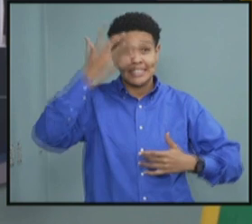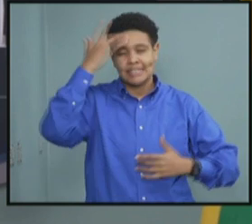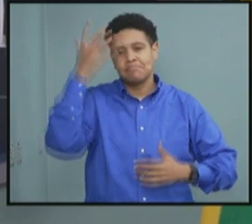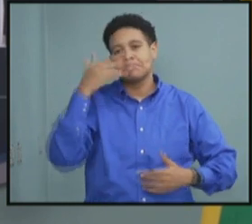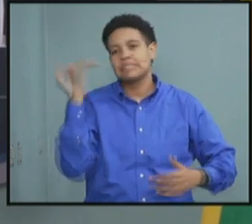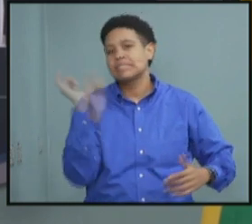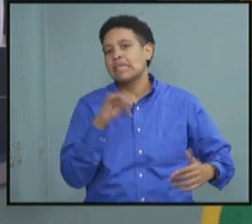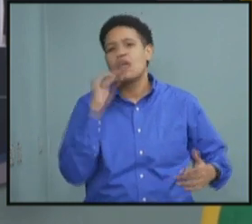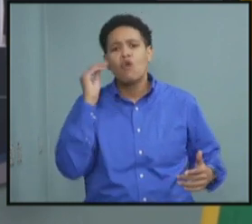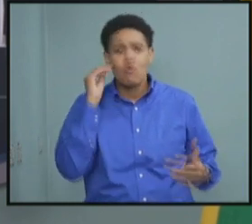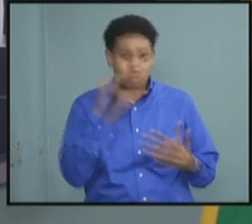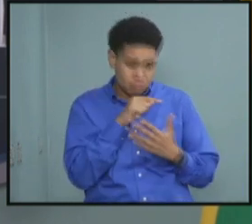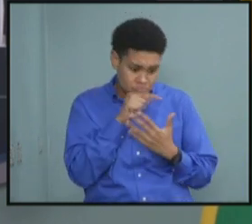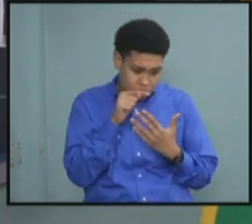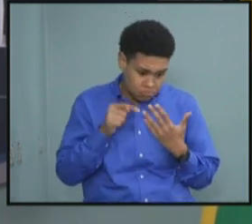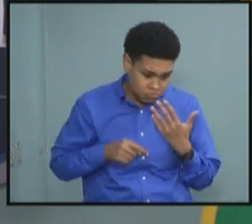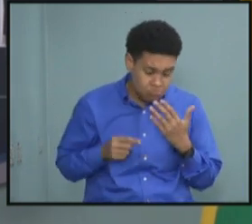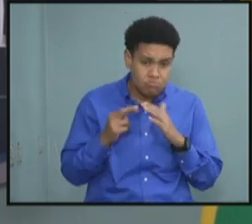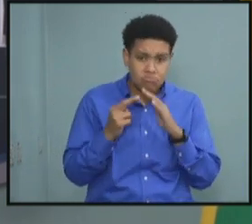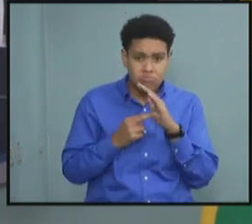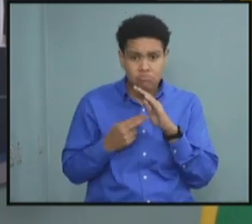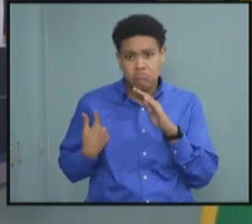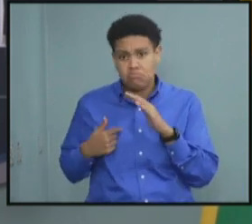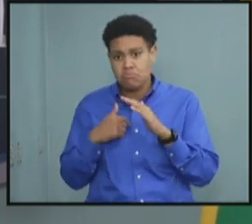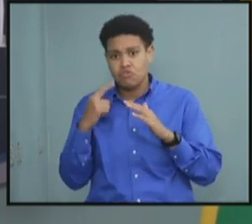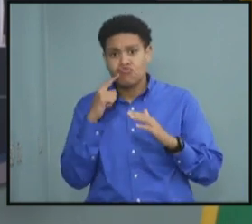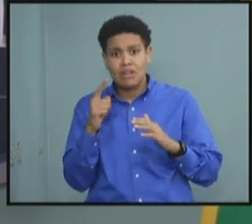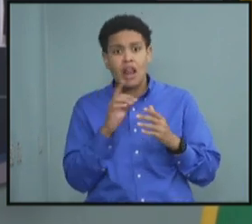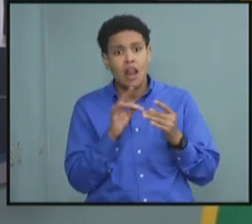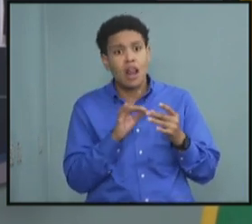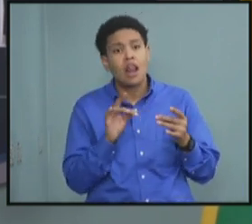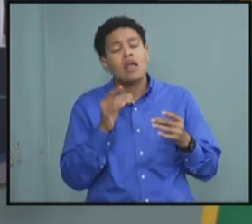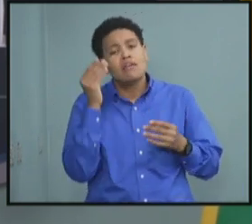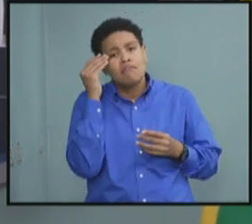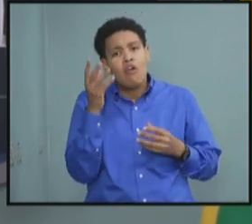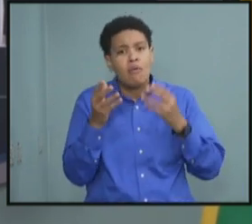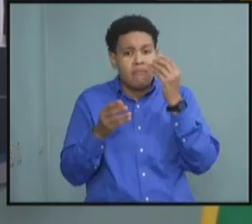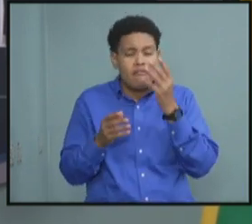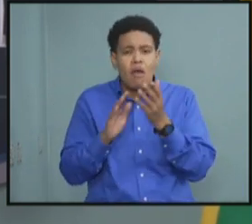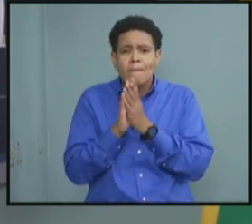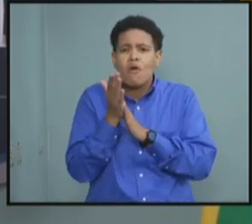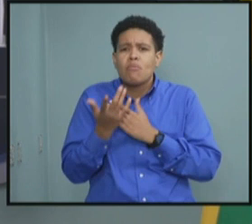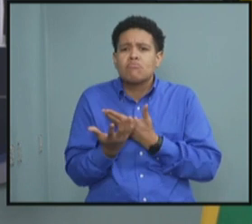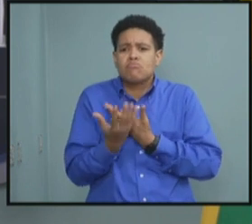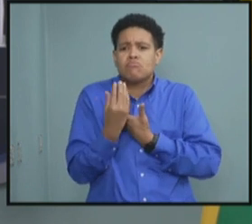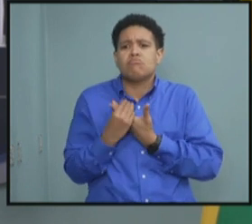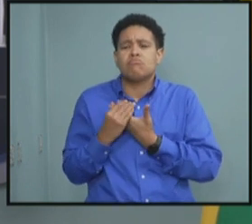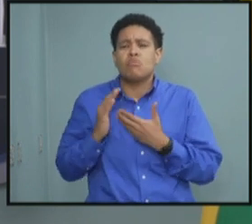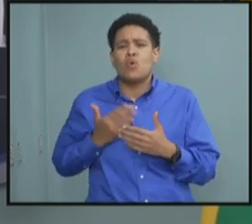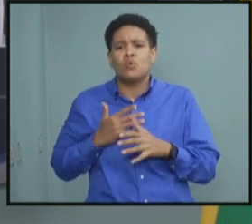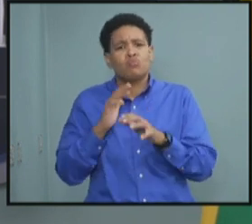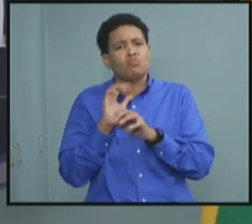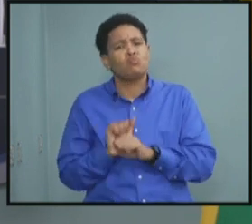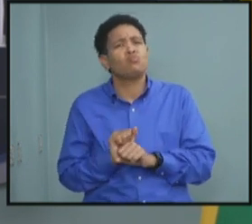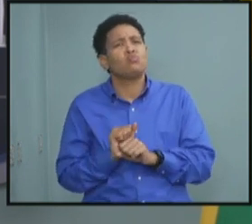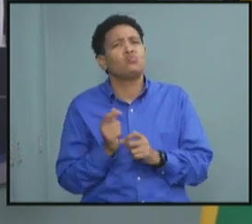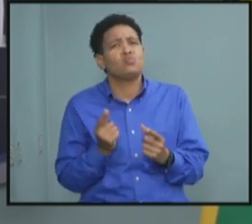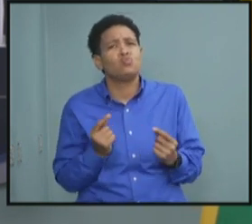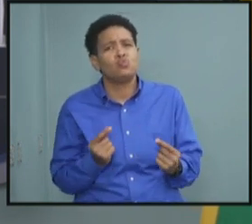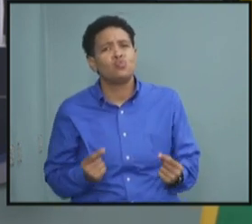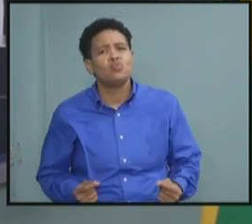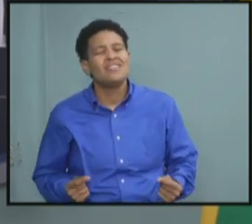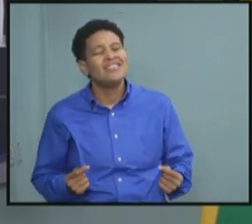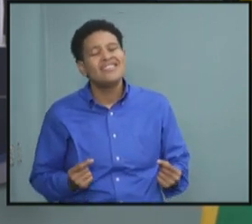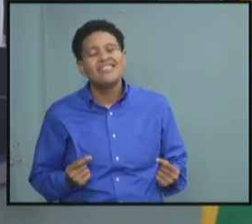Once these measures that we have been speaking to the public about, once they become part of our nature,